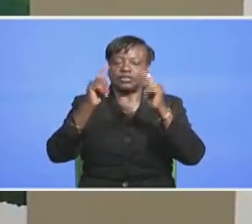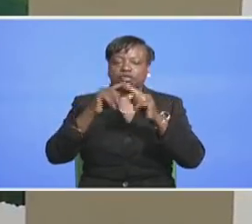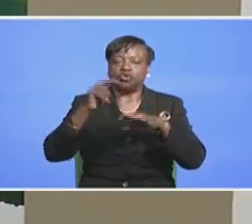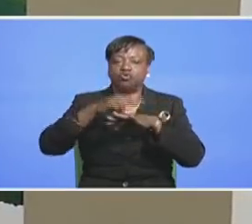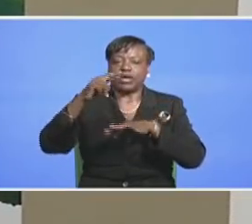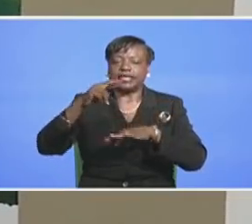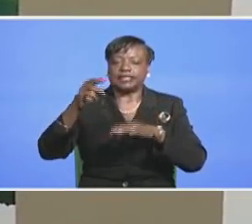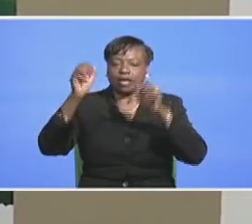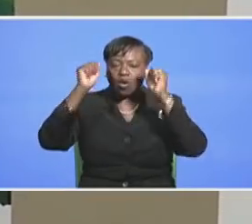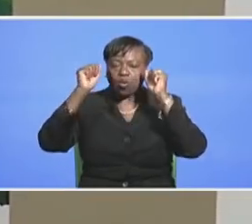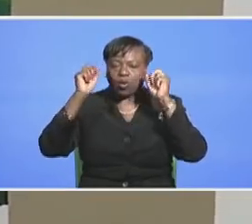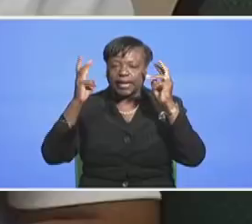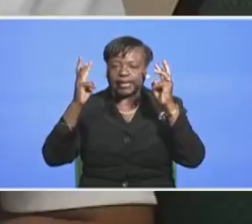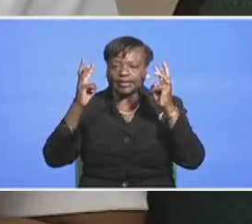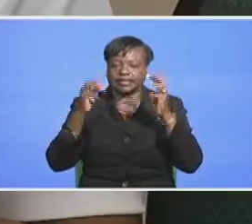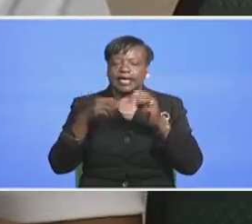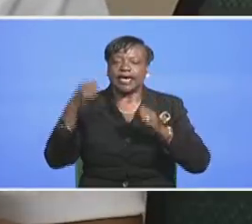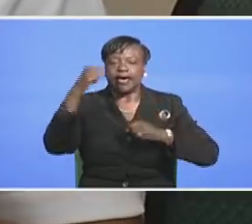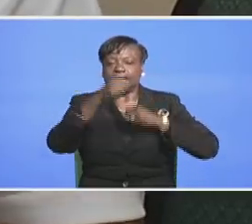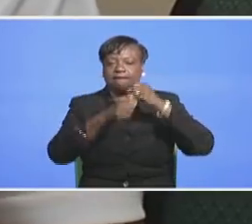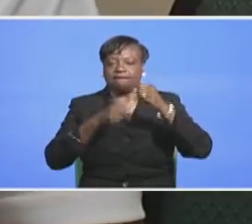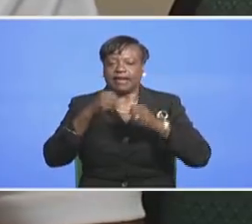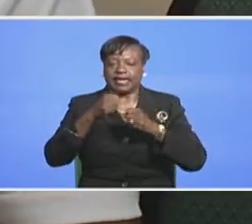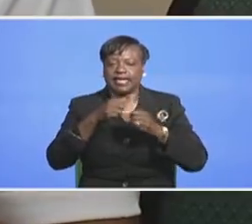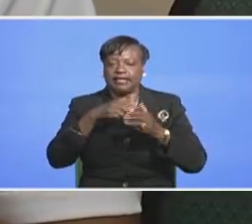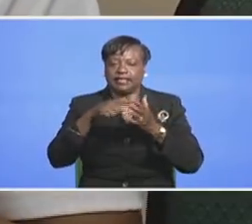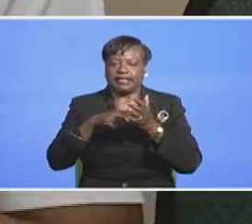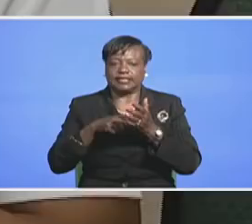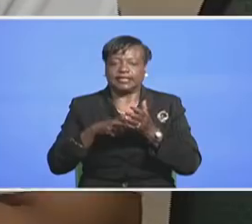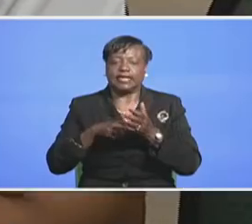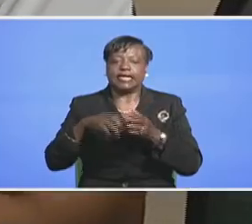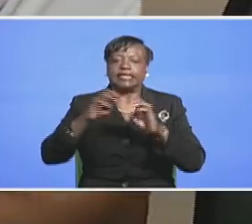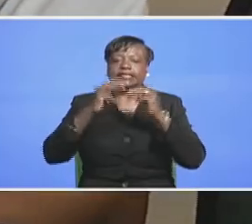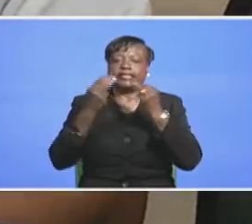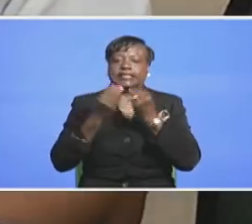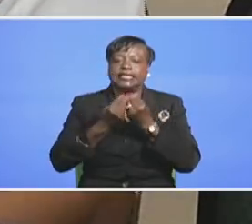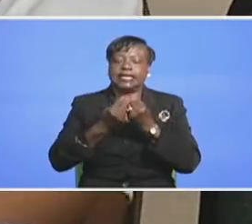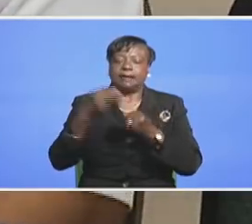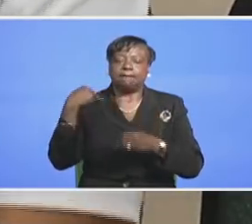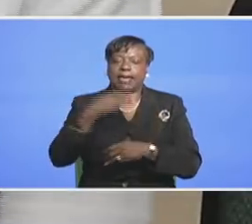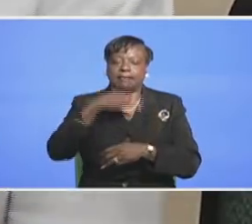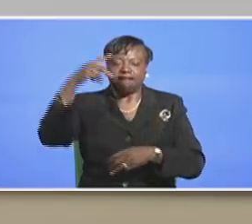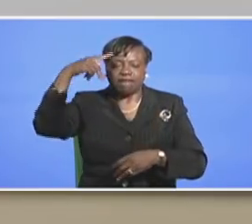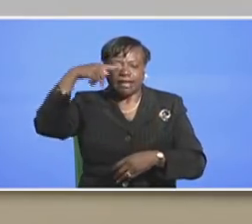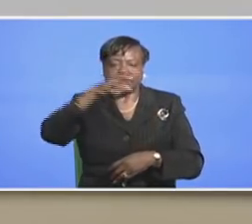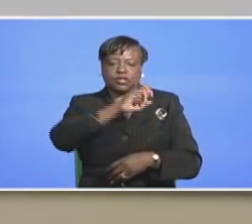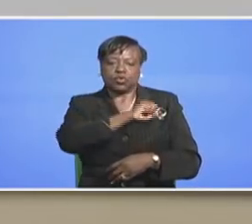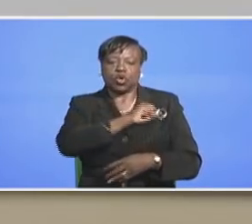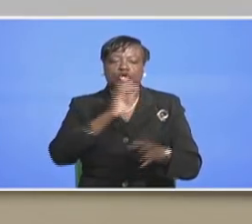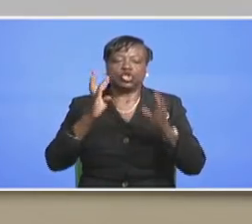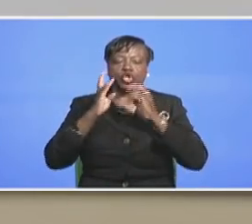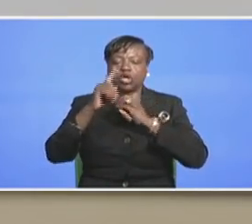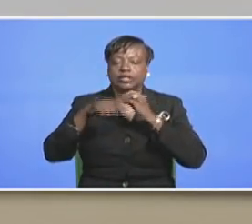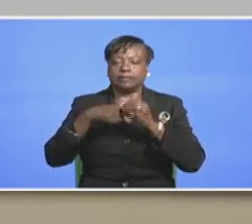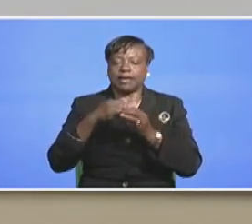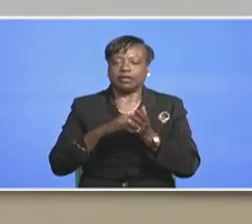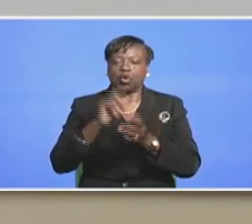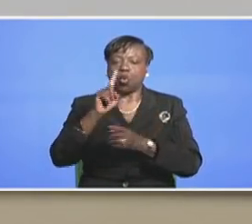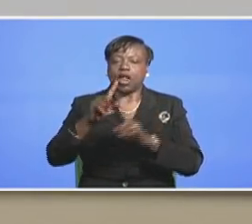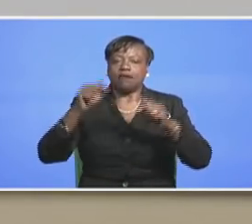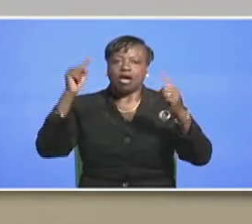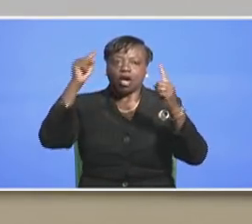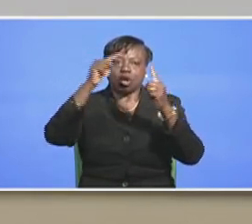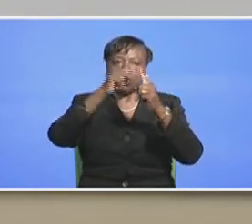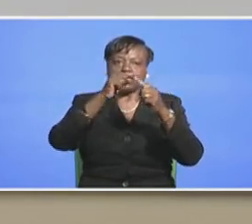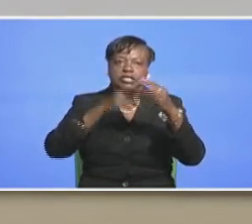medical condition among youngsters. Team member Philip Swan talks about their goal. One of our goals is to promote